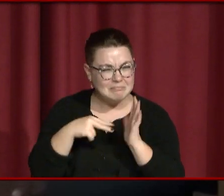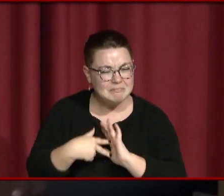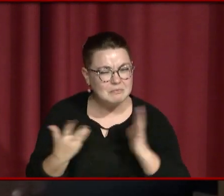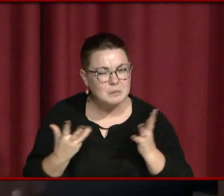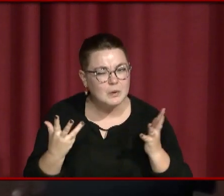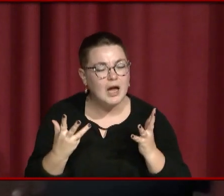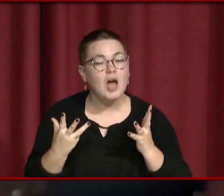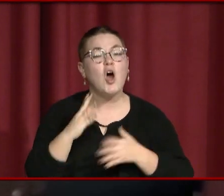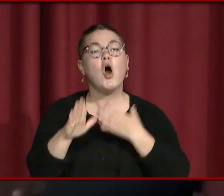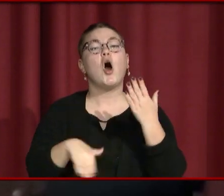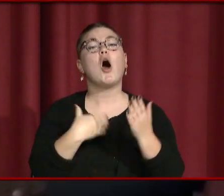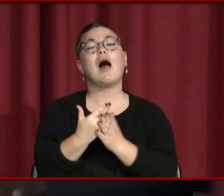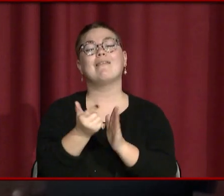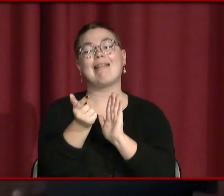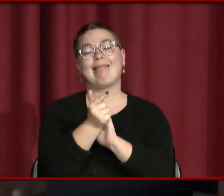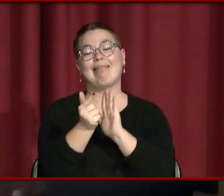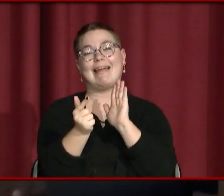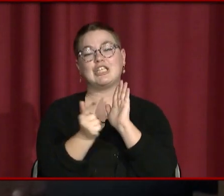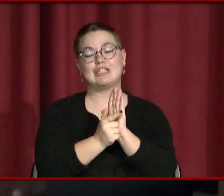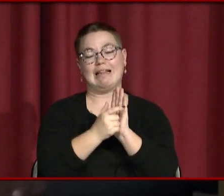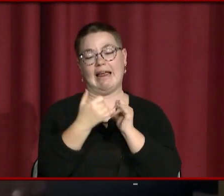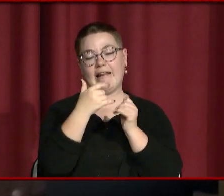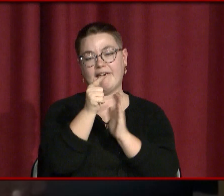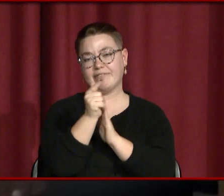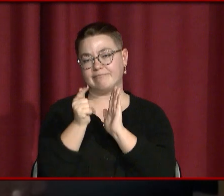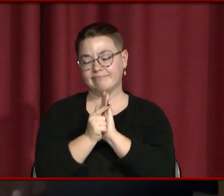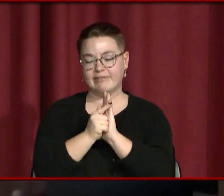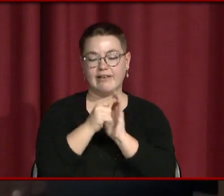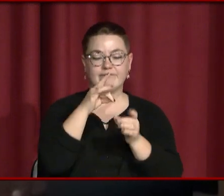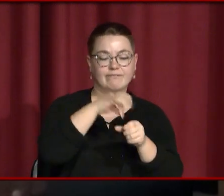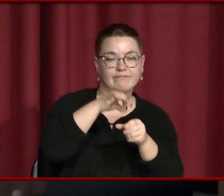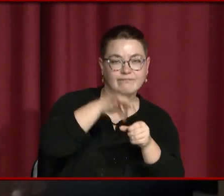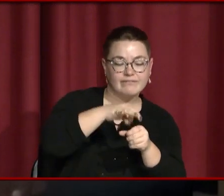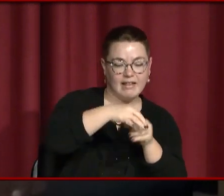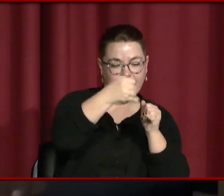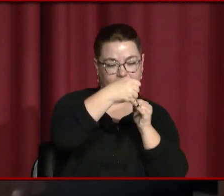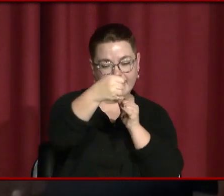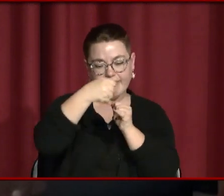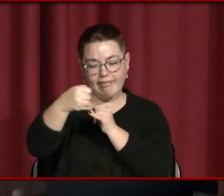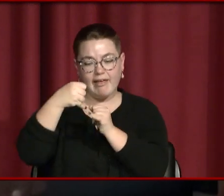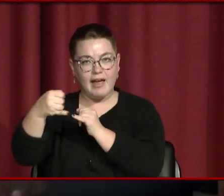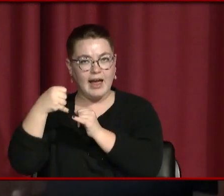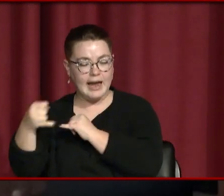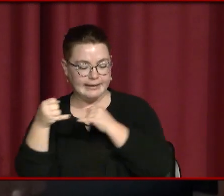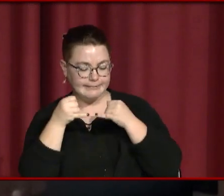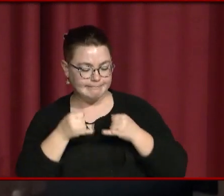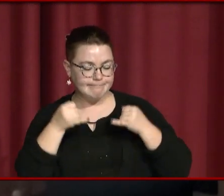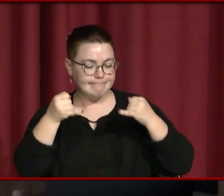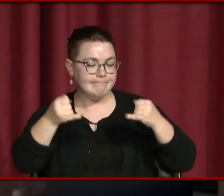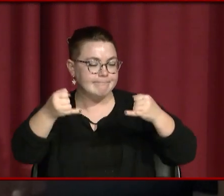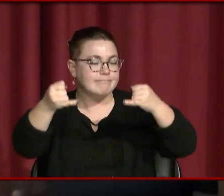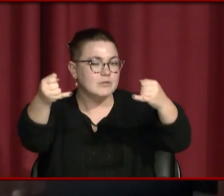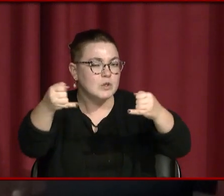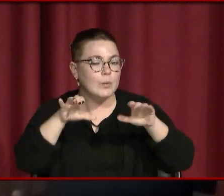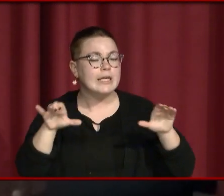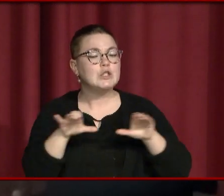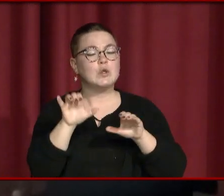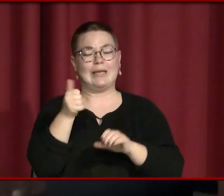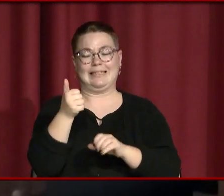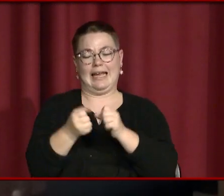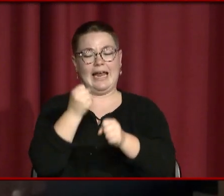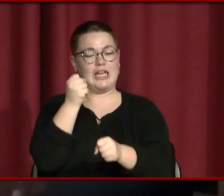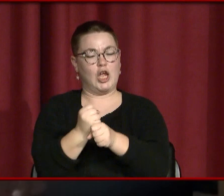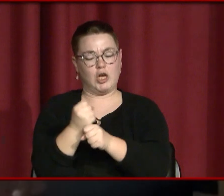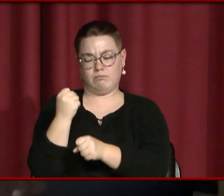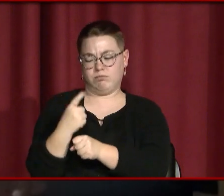legislative lines, both at the state house level and the congressional level. We do that every 10 years after the census because people move or